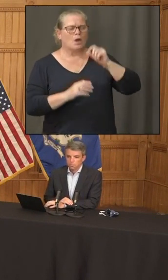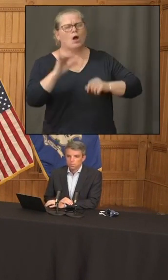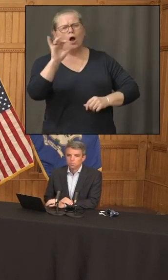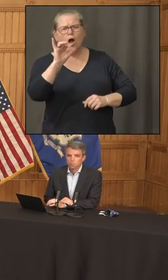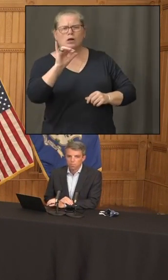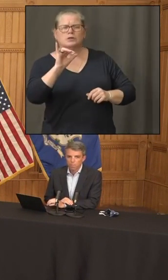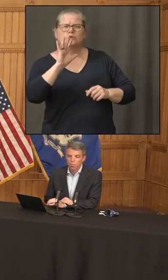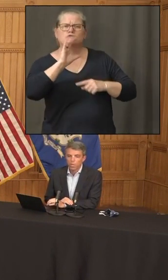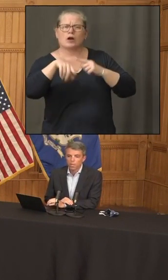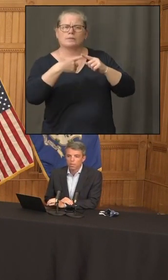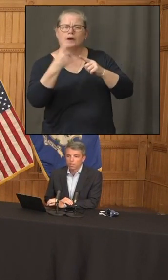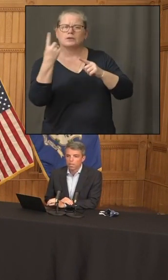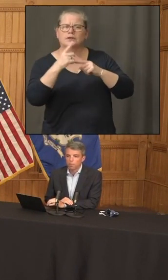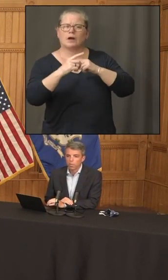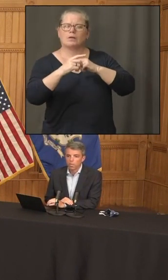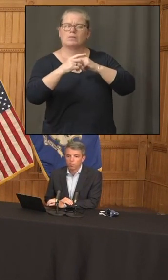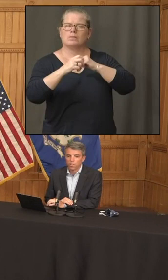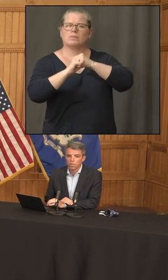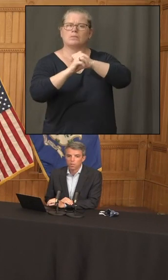not quite sure. We are